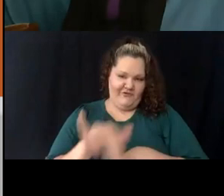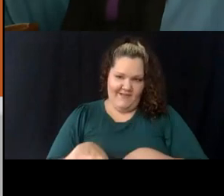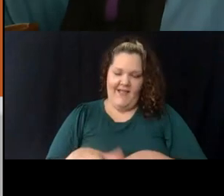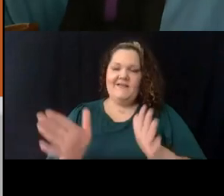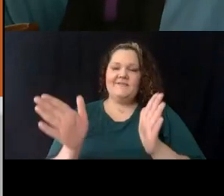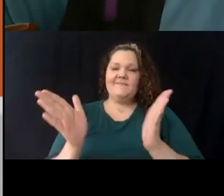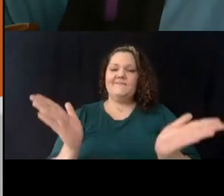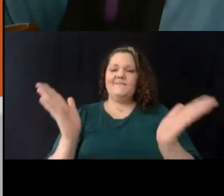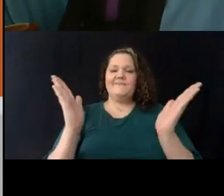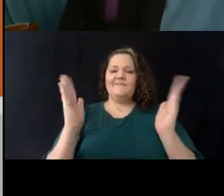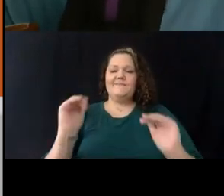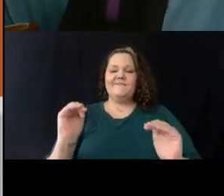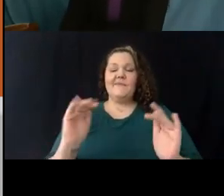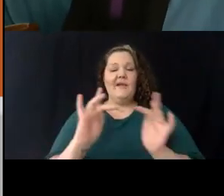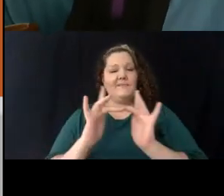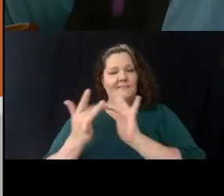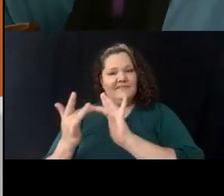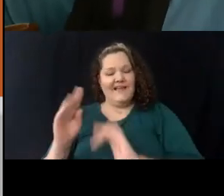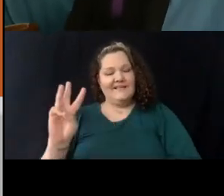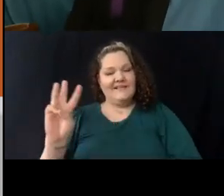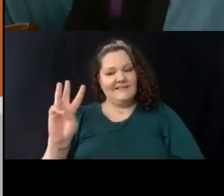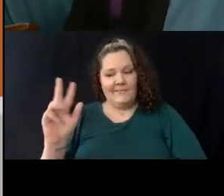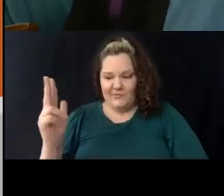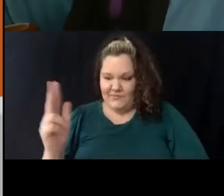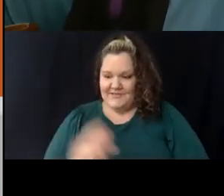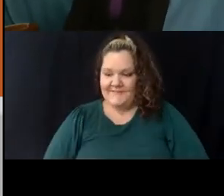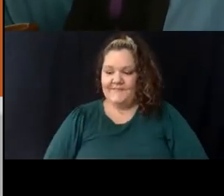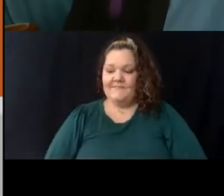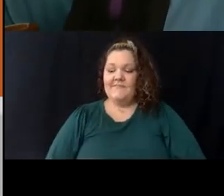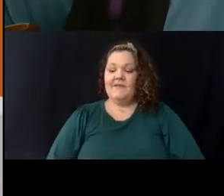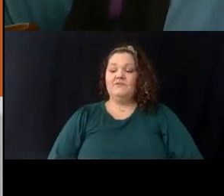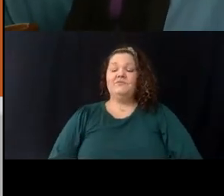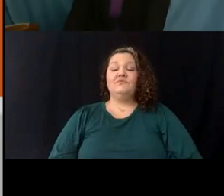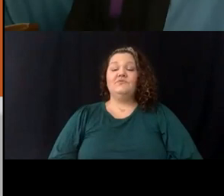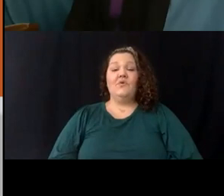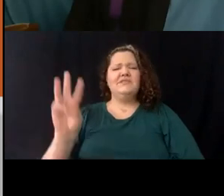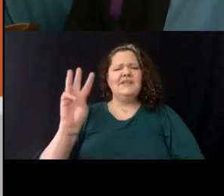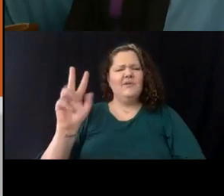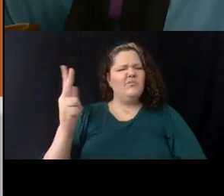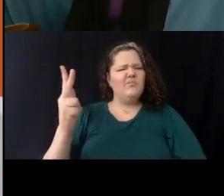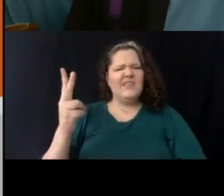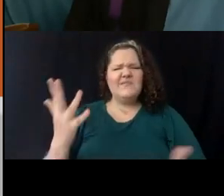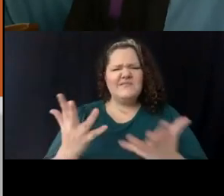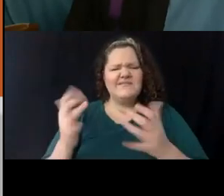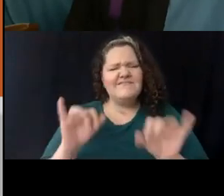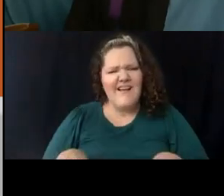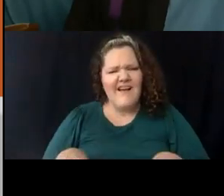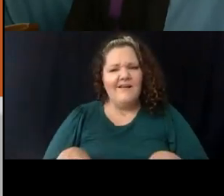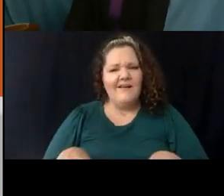So colors and contrast, I've actually already kind of spoken about that. Websites and W3.